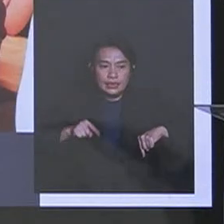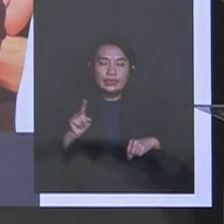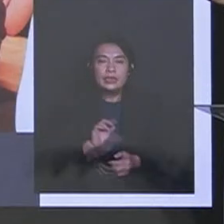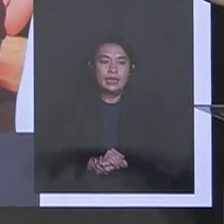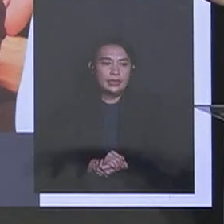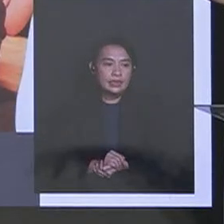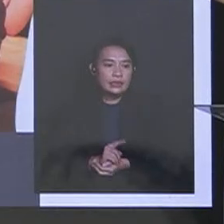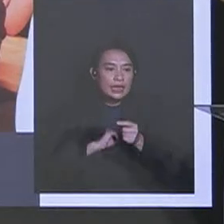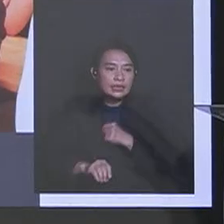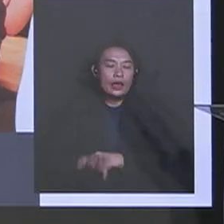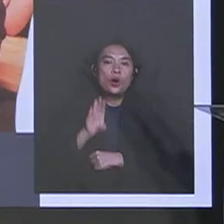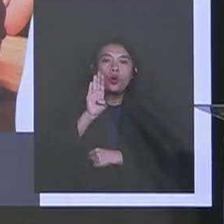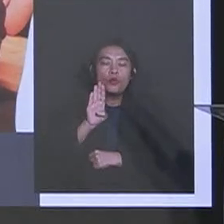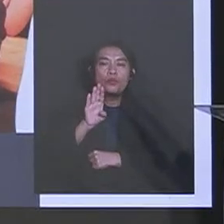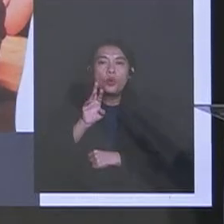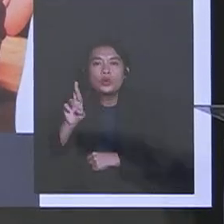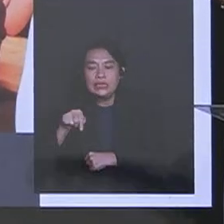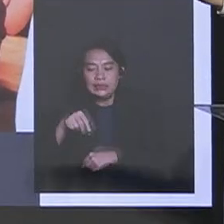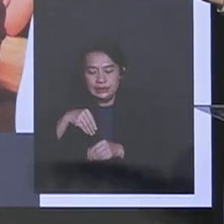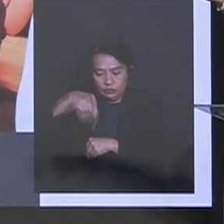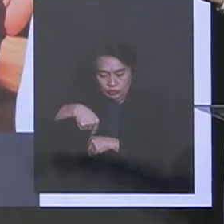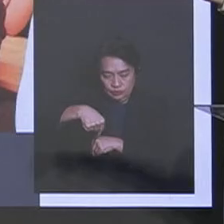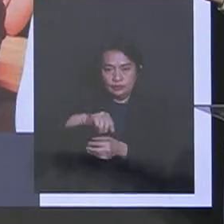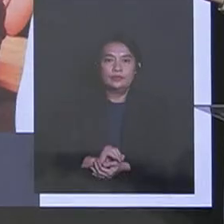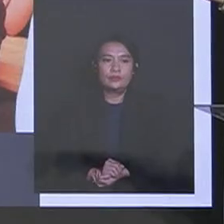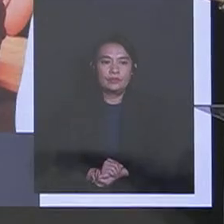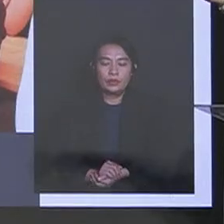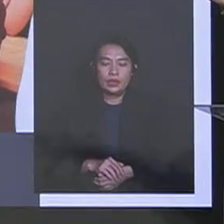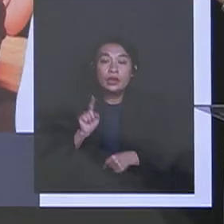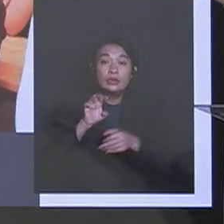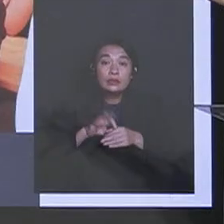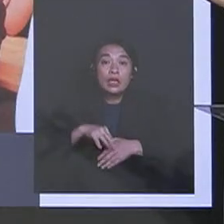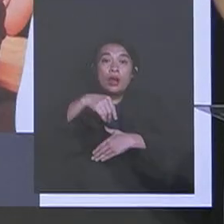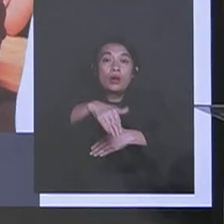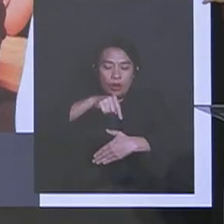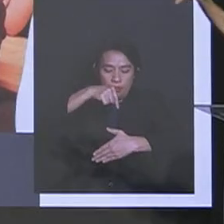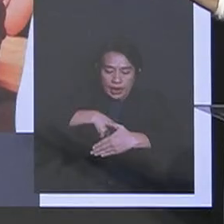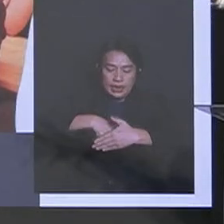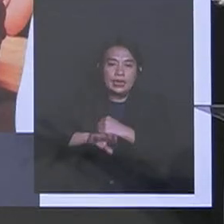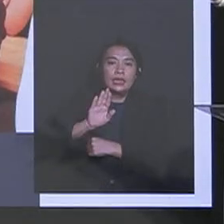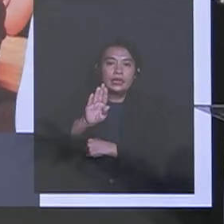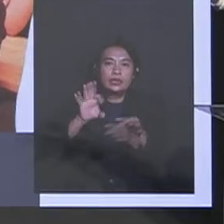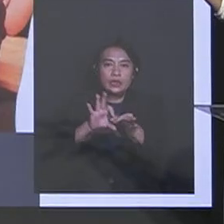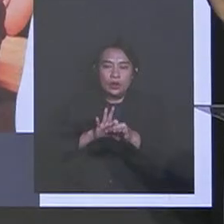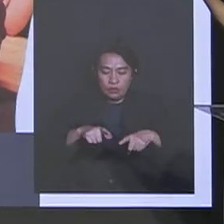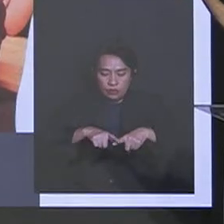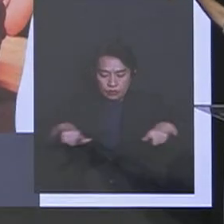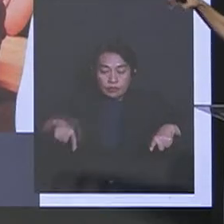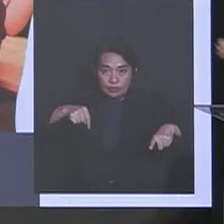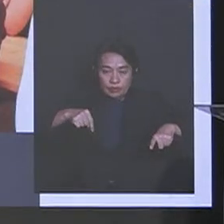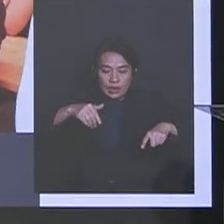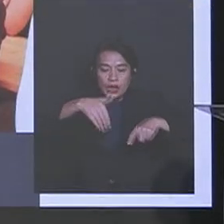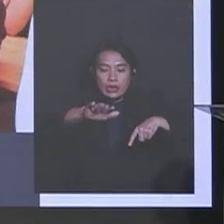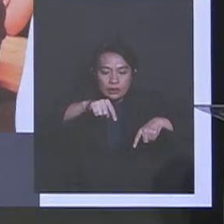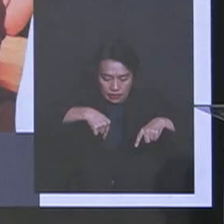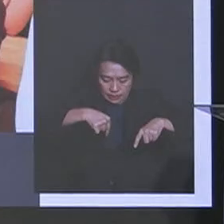and the exterior and the activity sort of spilling out into the street that you can only get if you can allow the inhabiting of that space